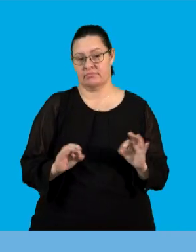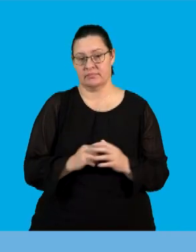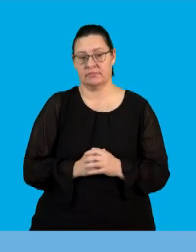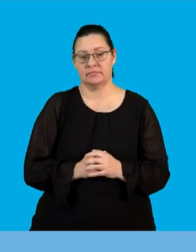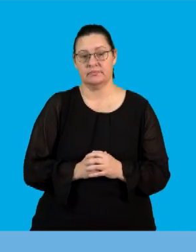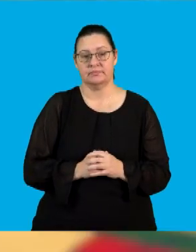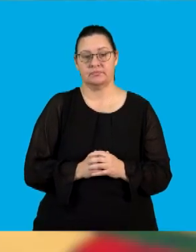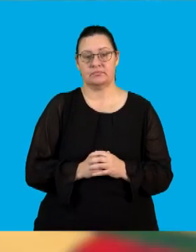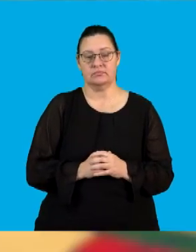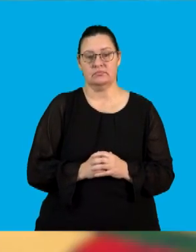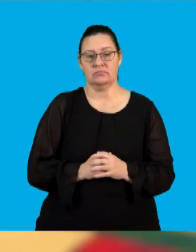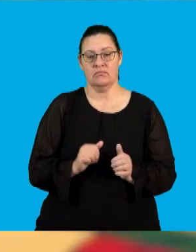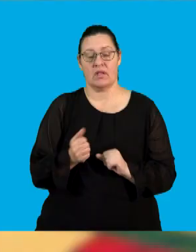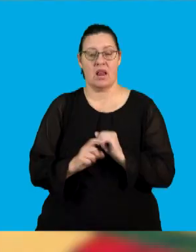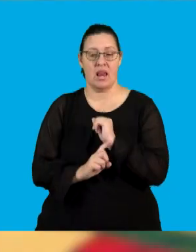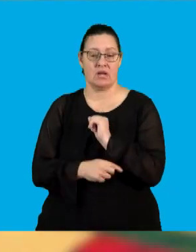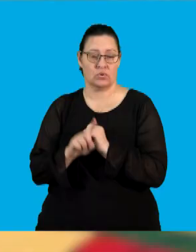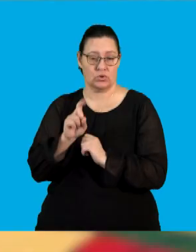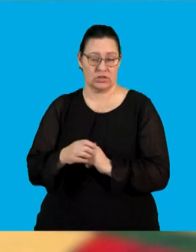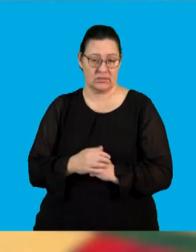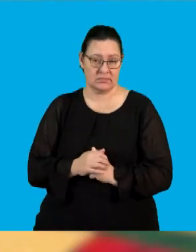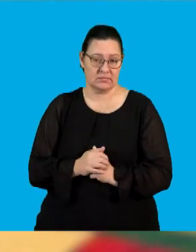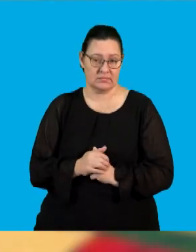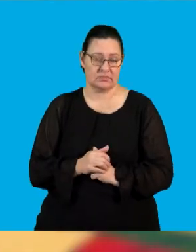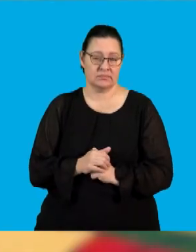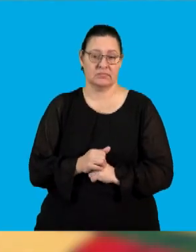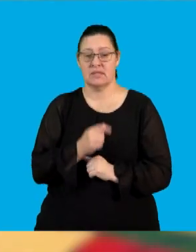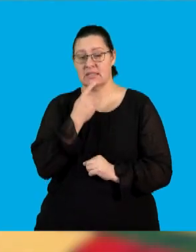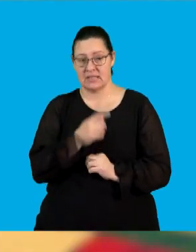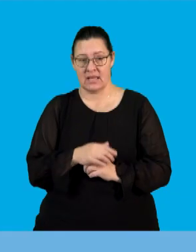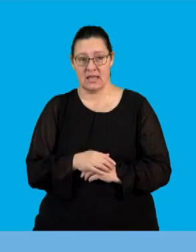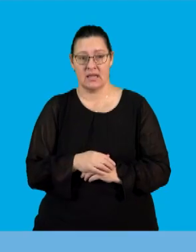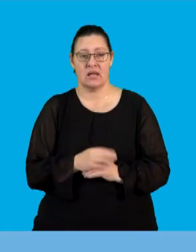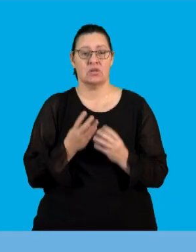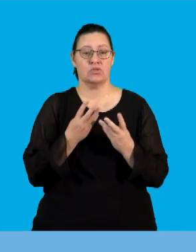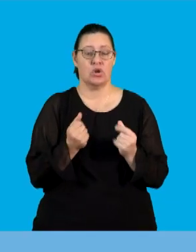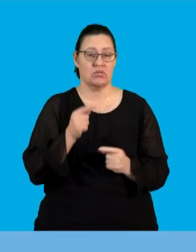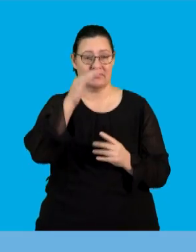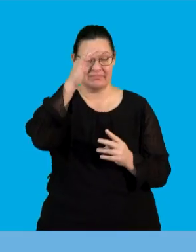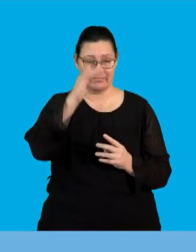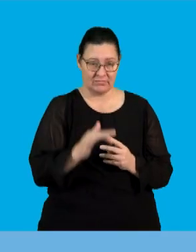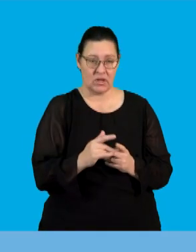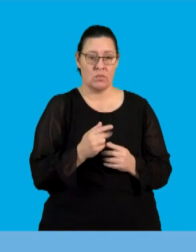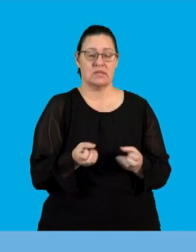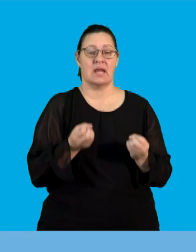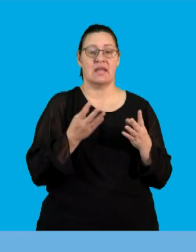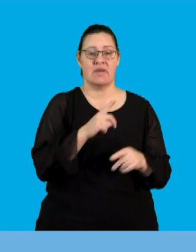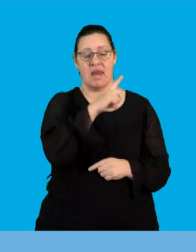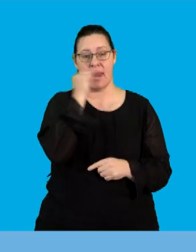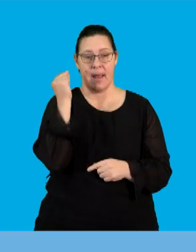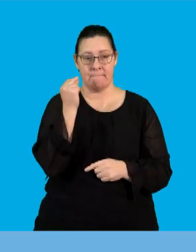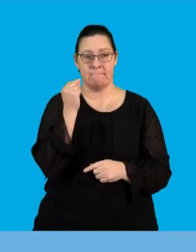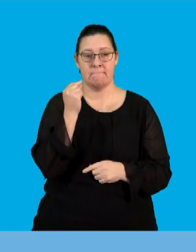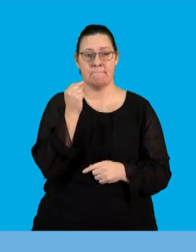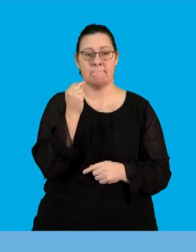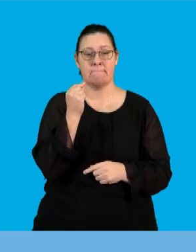is balanced. So to move on to our last question now, it says that for solutions of the following substances, we need to